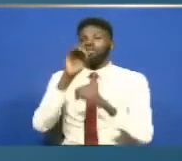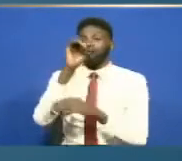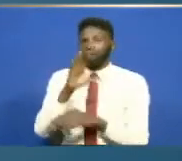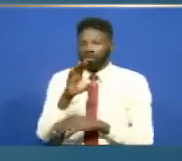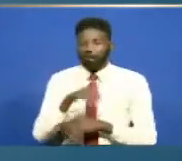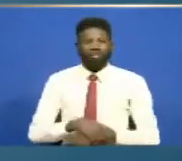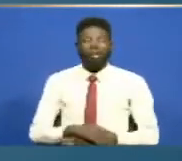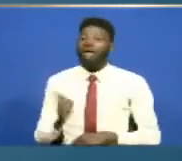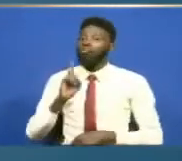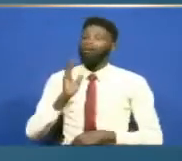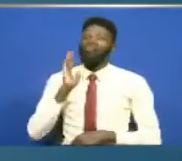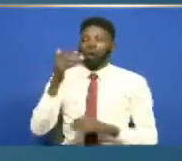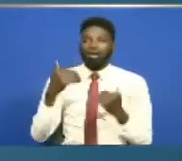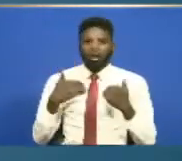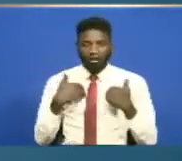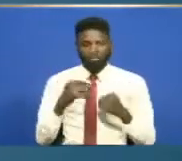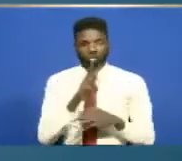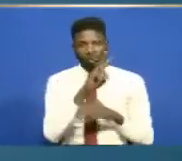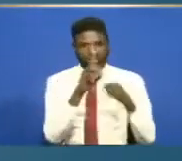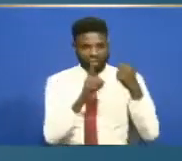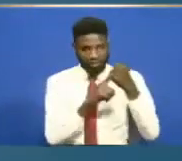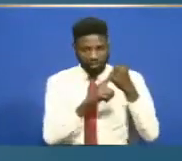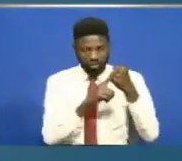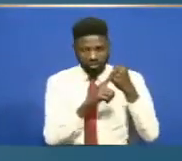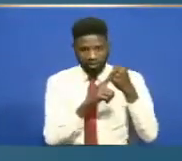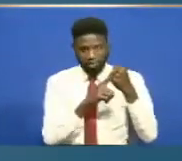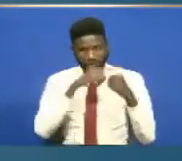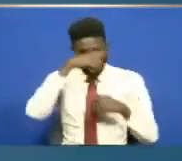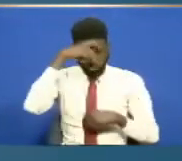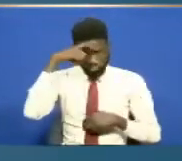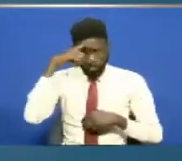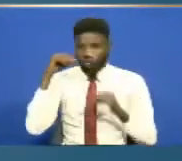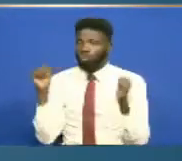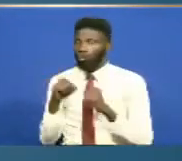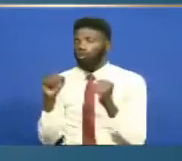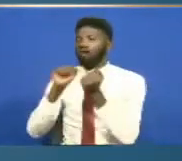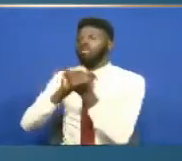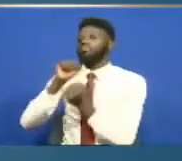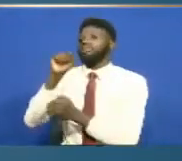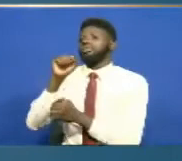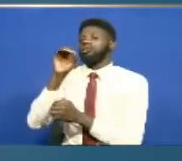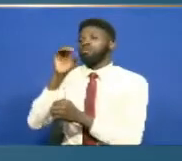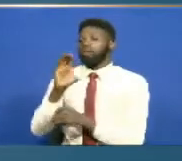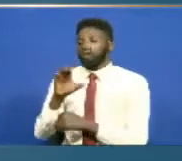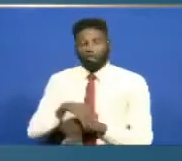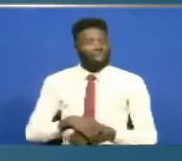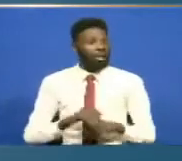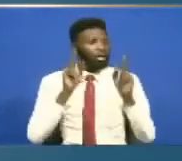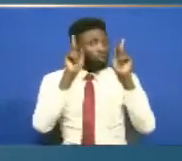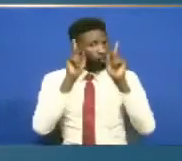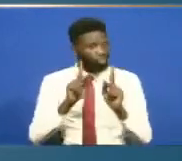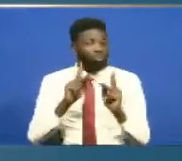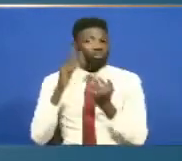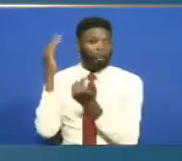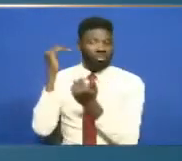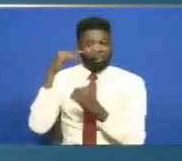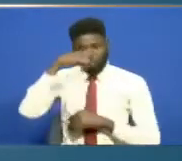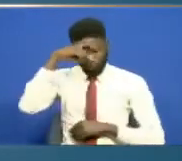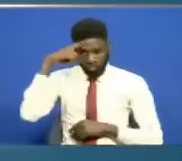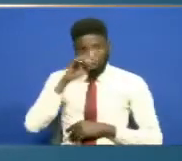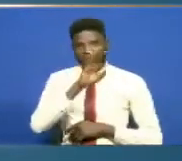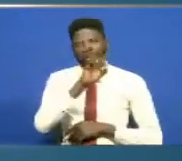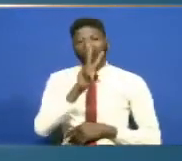The capital will experience highs of 26 and lows of 15 degrees Celsius. And for you in Kisumu, expect highs of